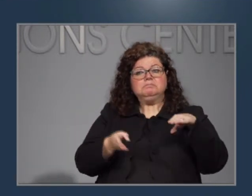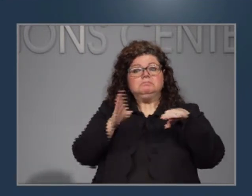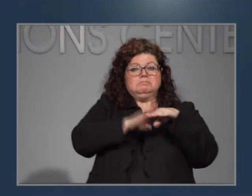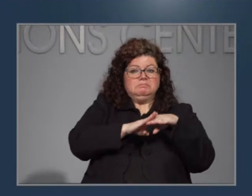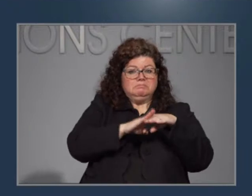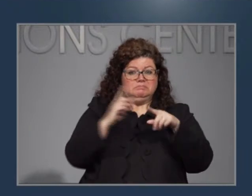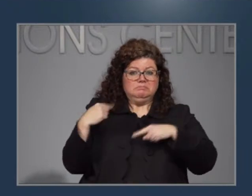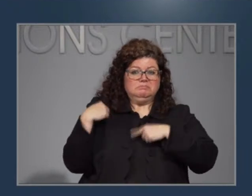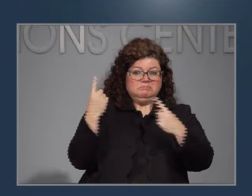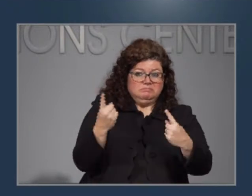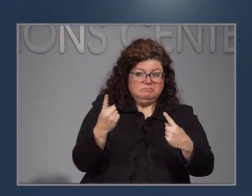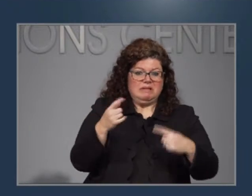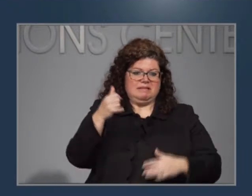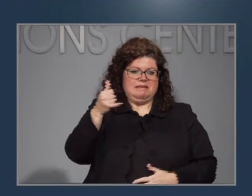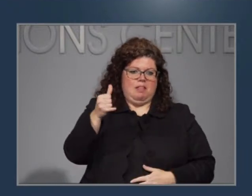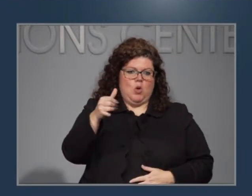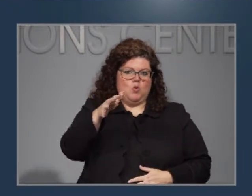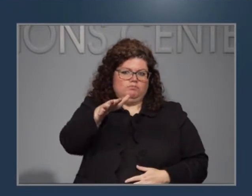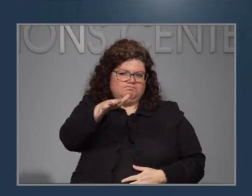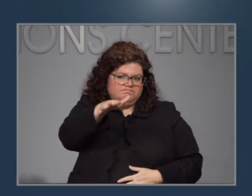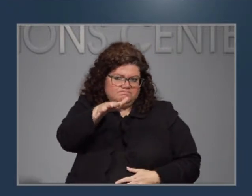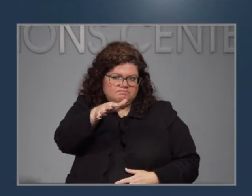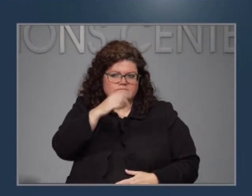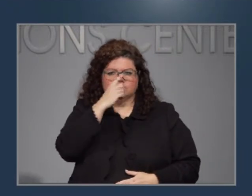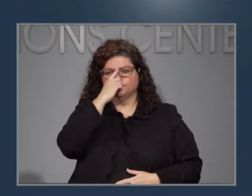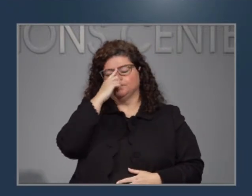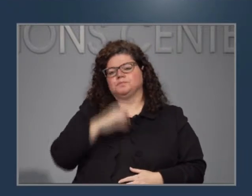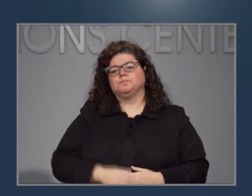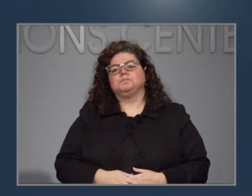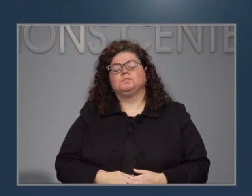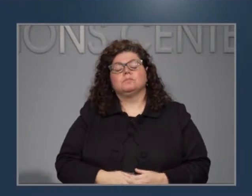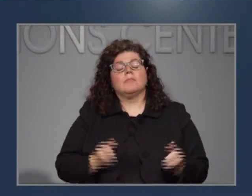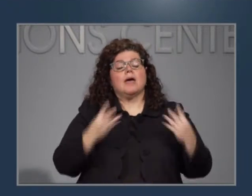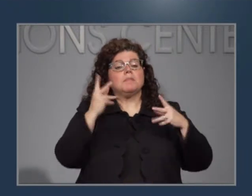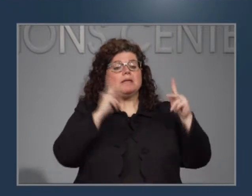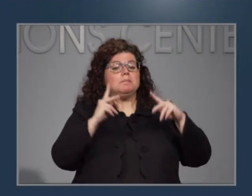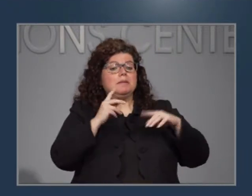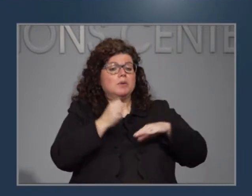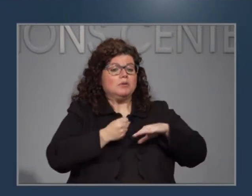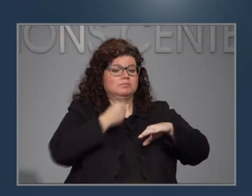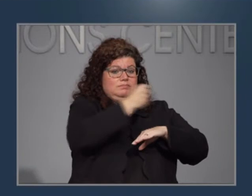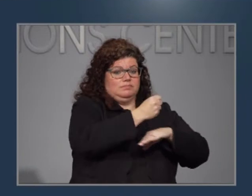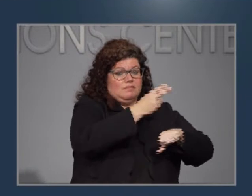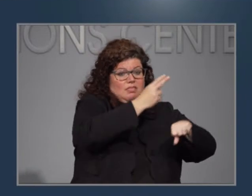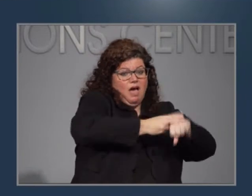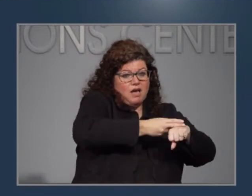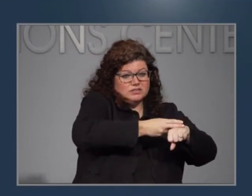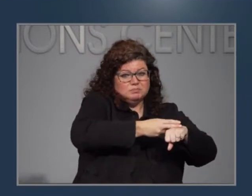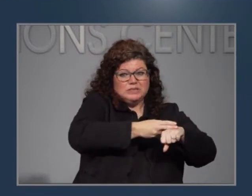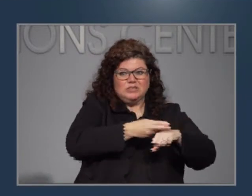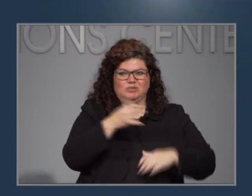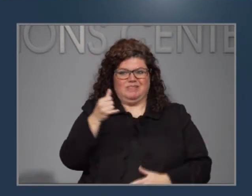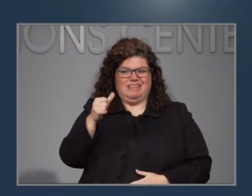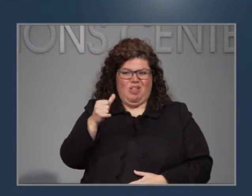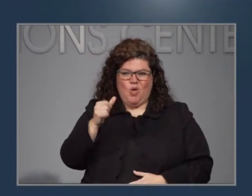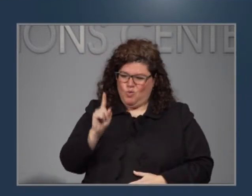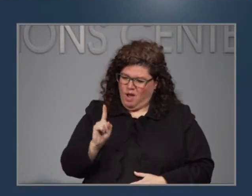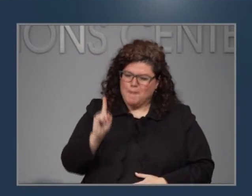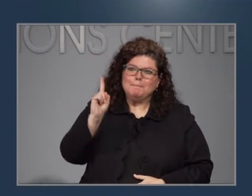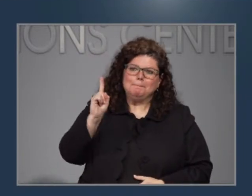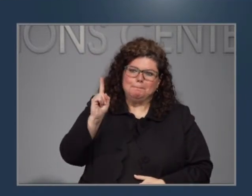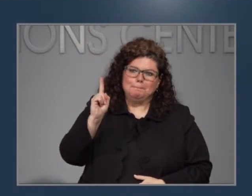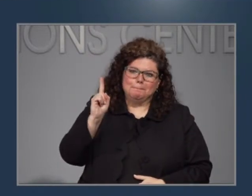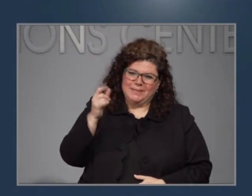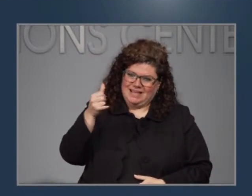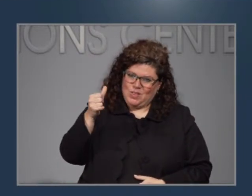week, and so this gets a yellow line. North Carolina's trajectory of hospitalizations also slightly on the rise, and this